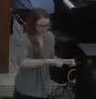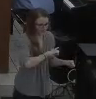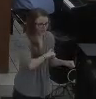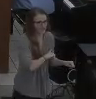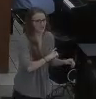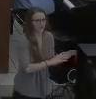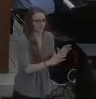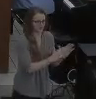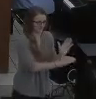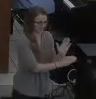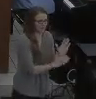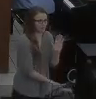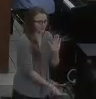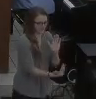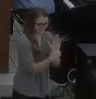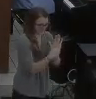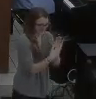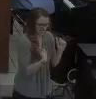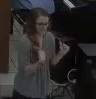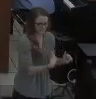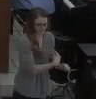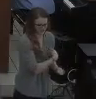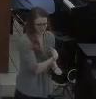we forgive our